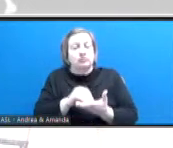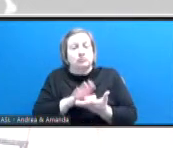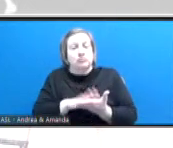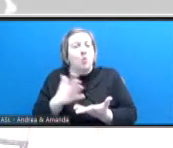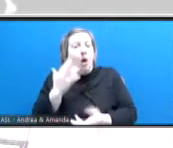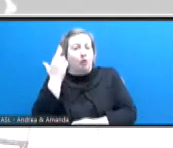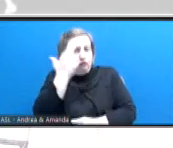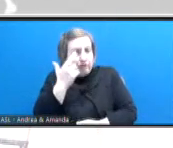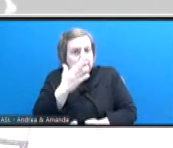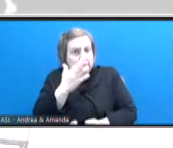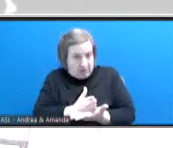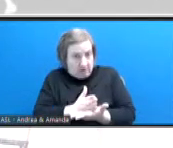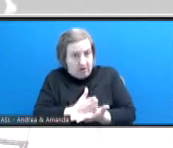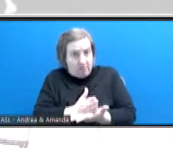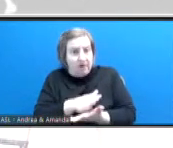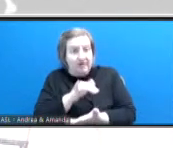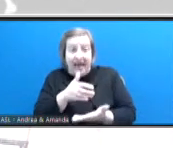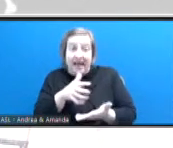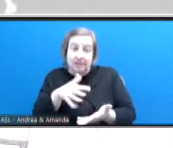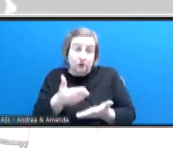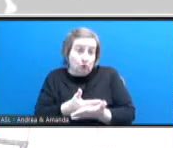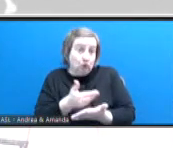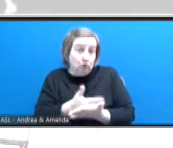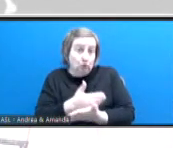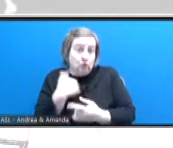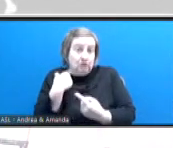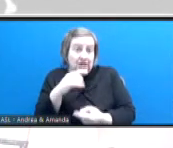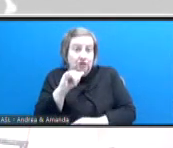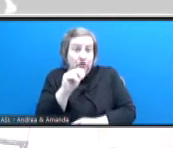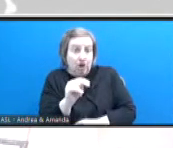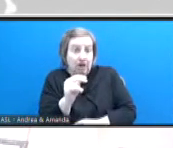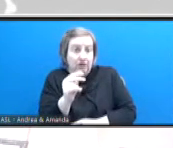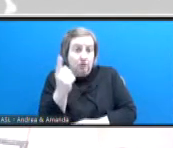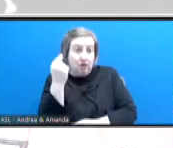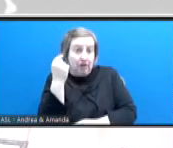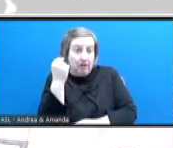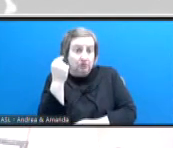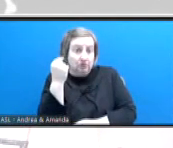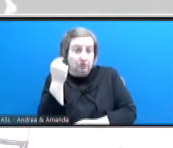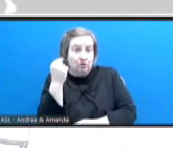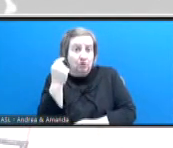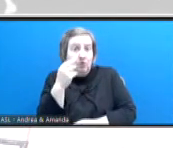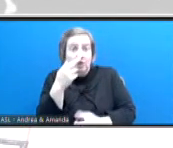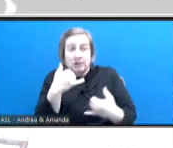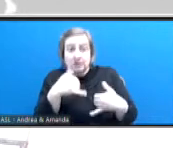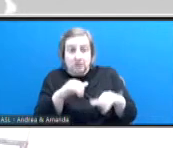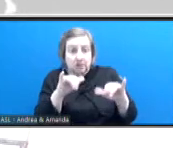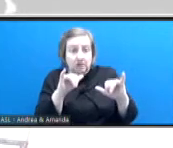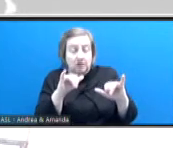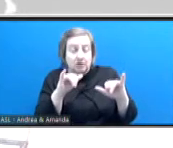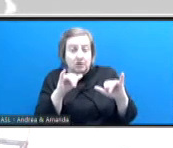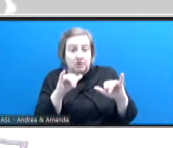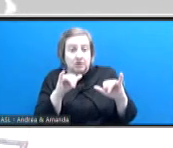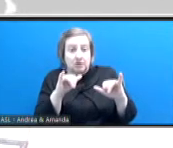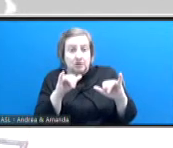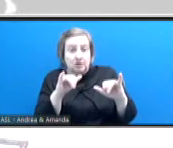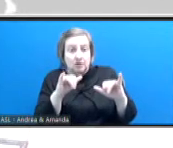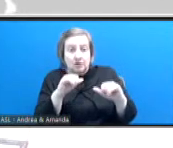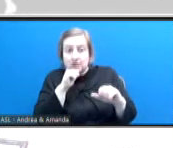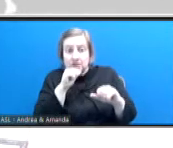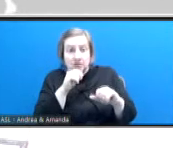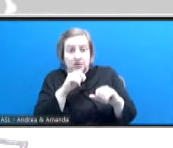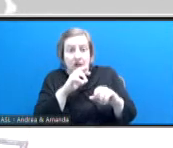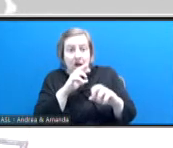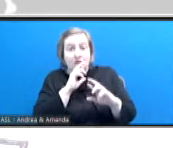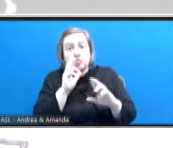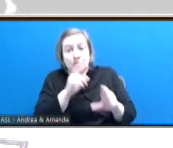for the stop. And that's somewhat new, I think January of this past year. We're still, there's not reporting